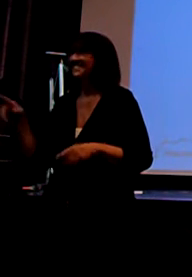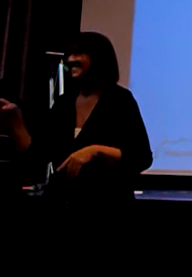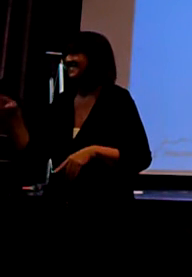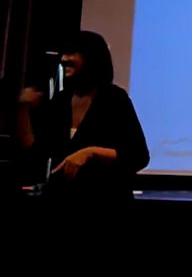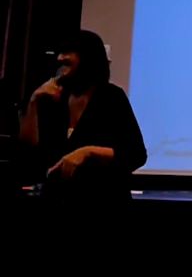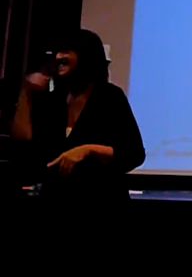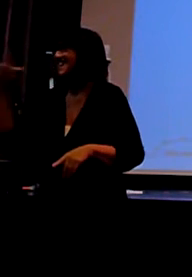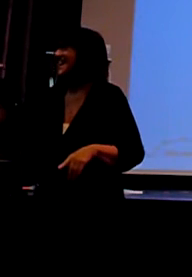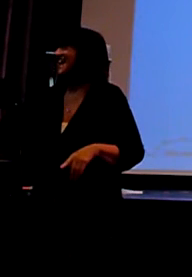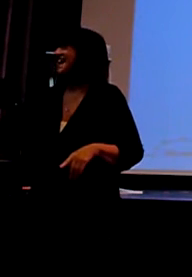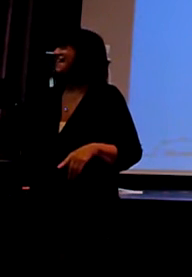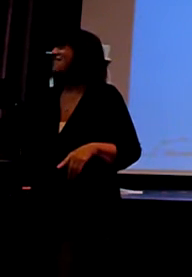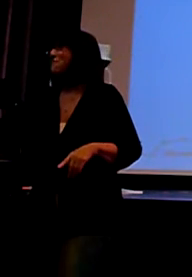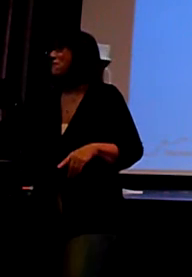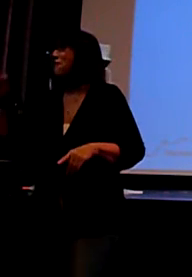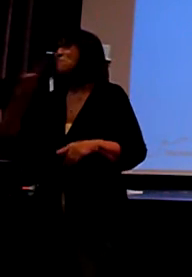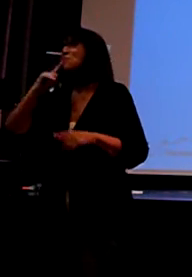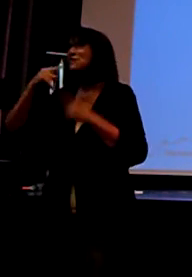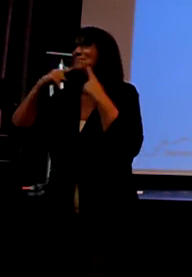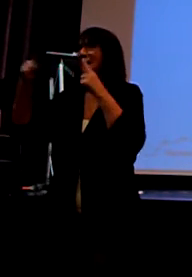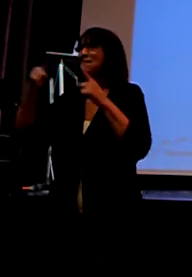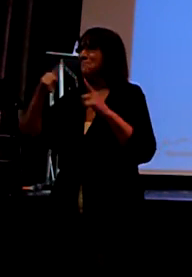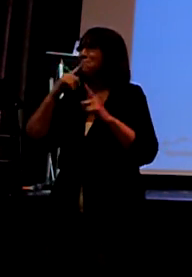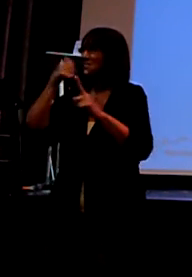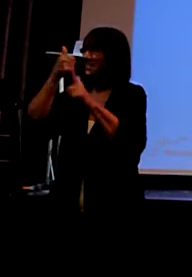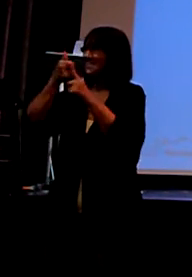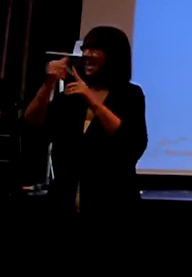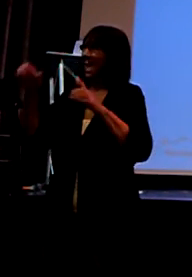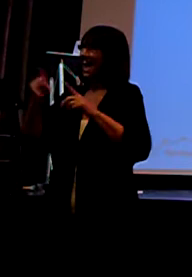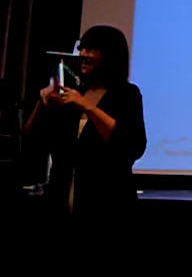Leroy is world famous.